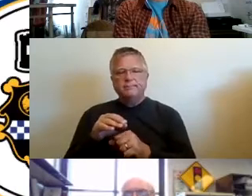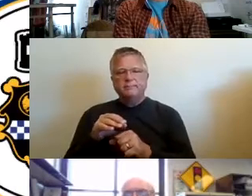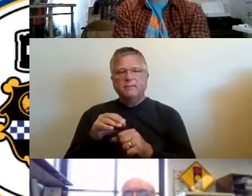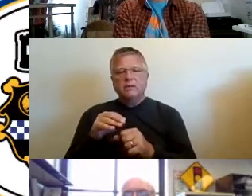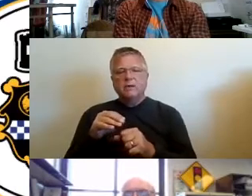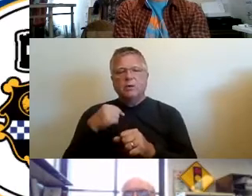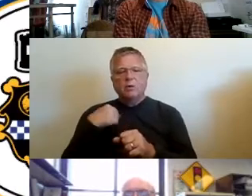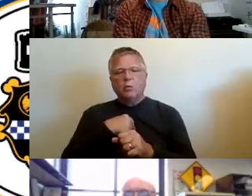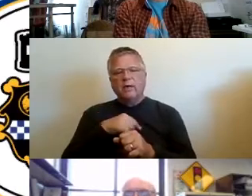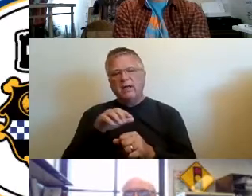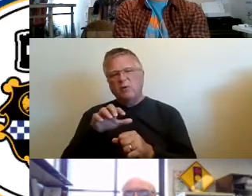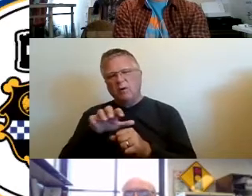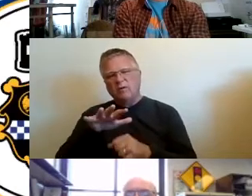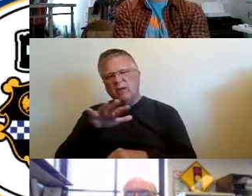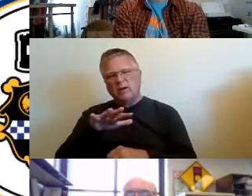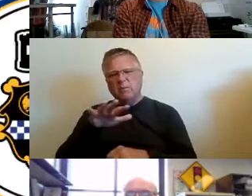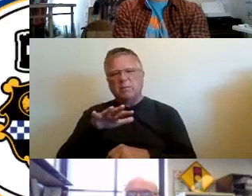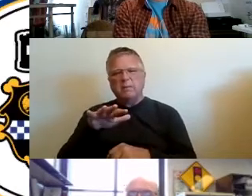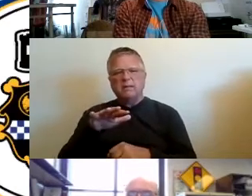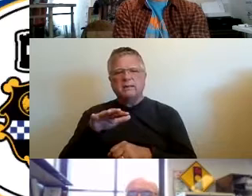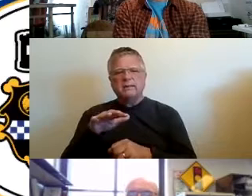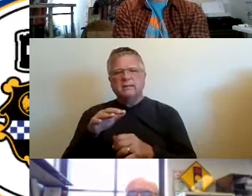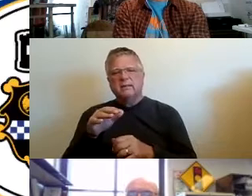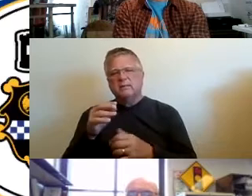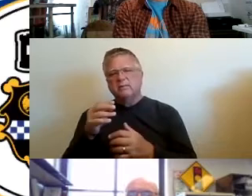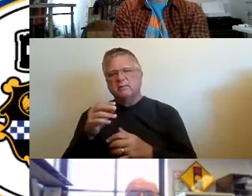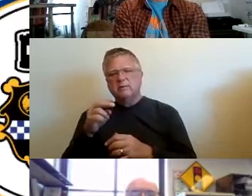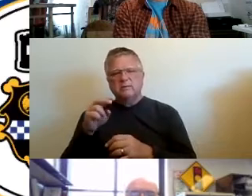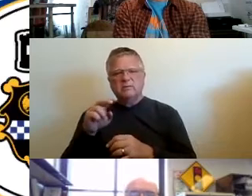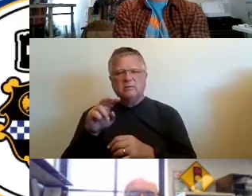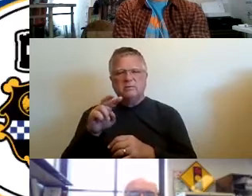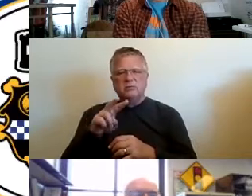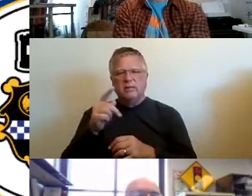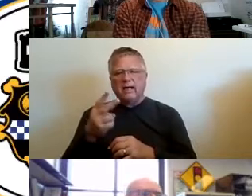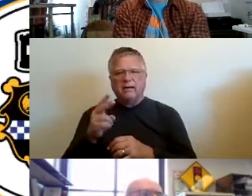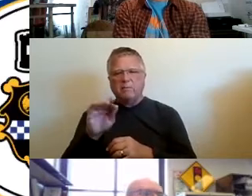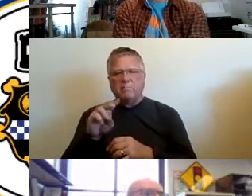We roughly able to initiate something around 12 miles worth